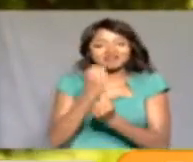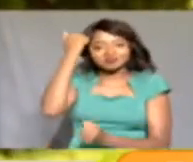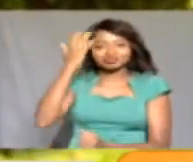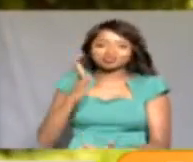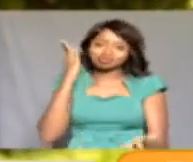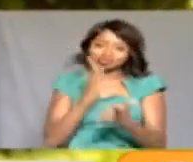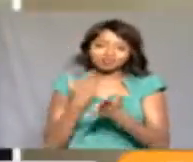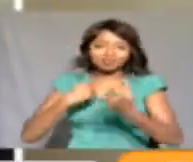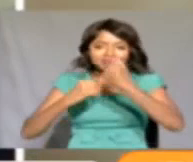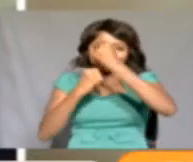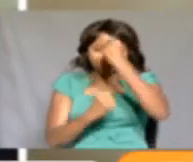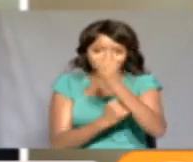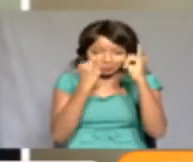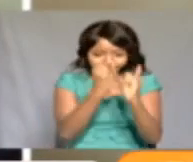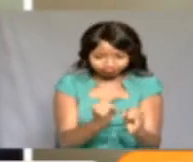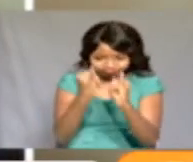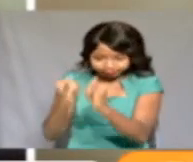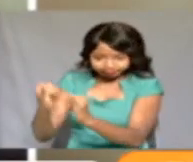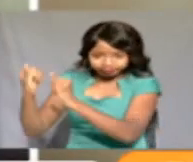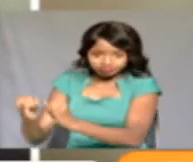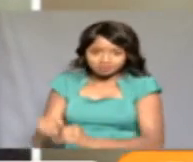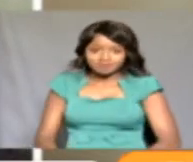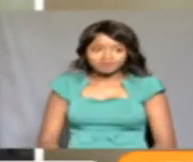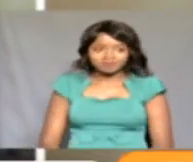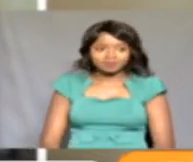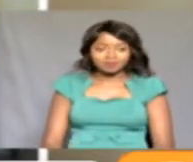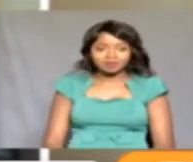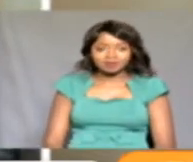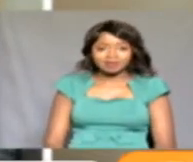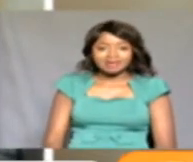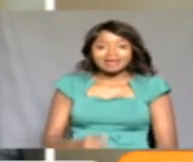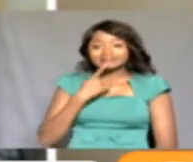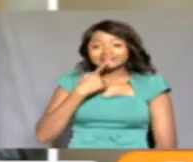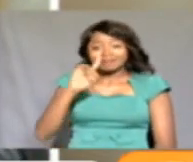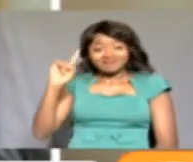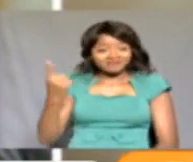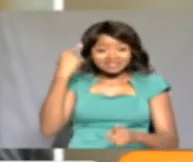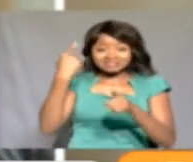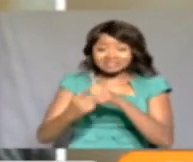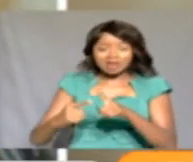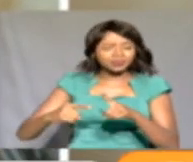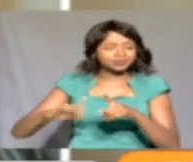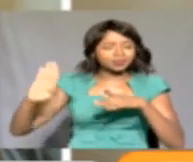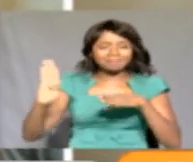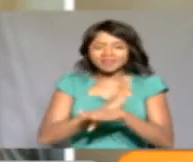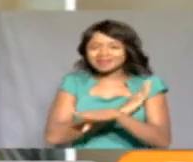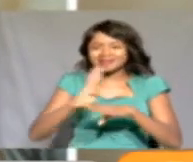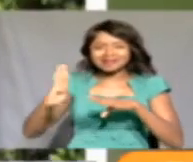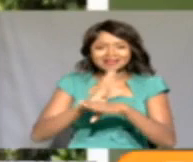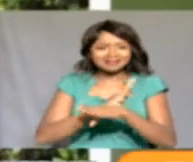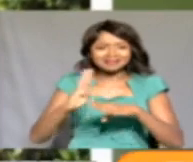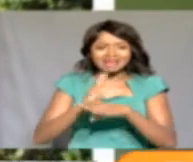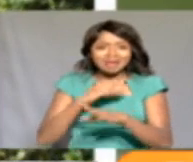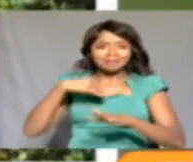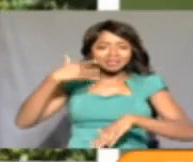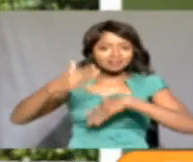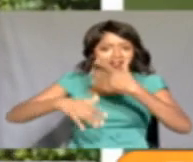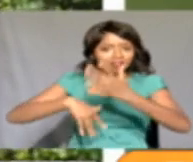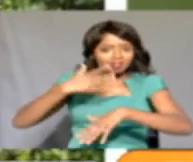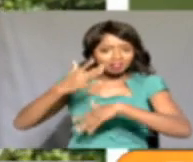I'm sponsoring. But even as he talks of a first busy year in office, talks of his arrogance started sneaking